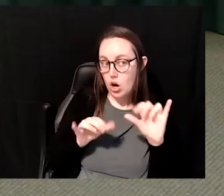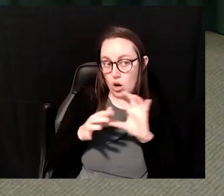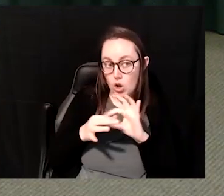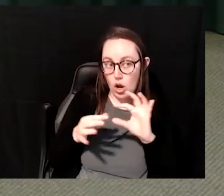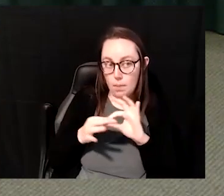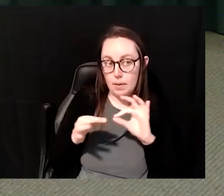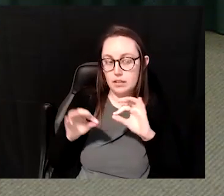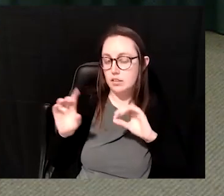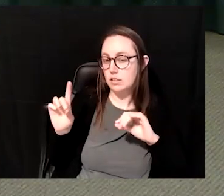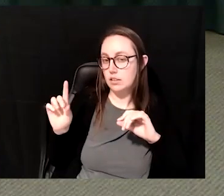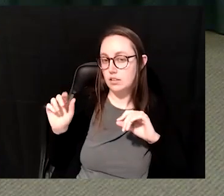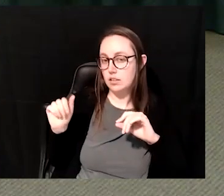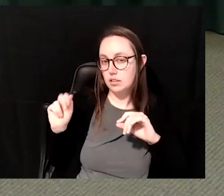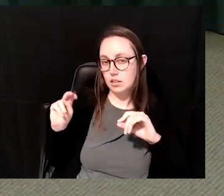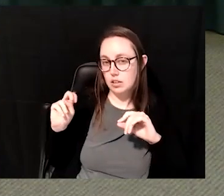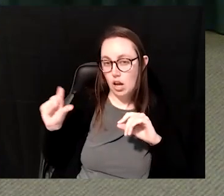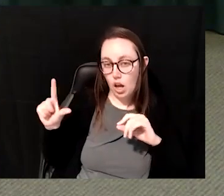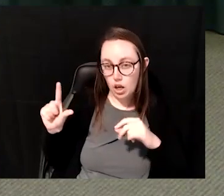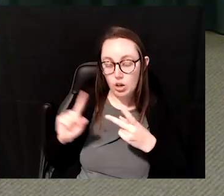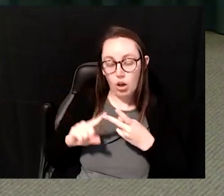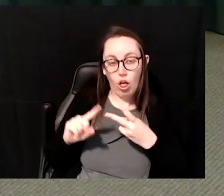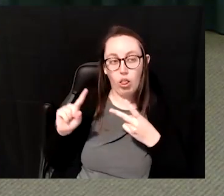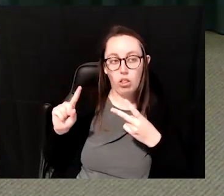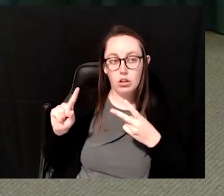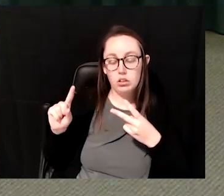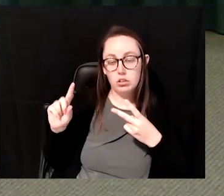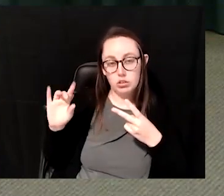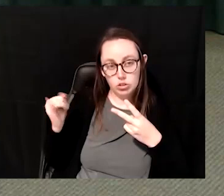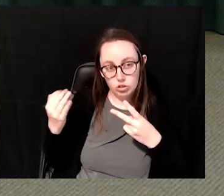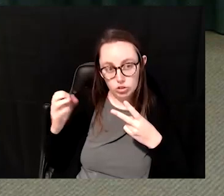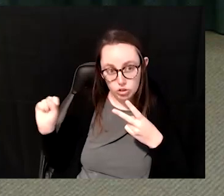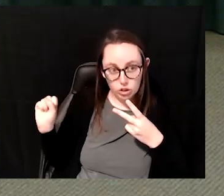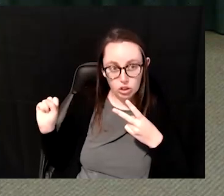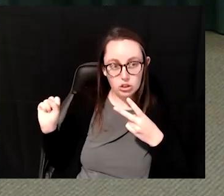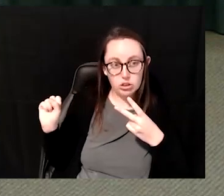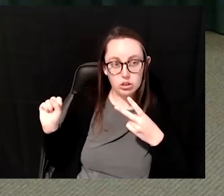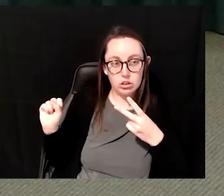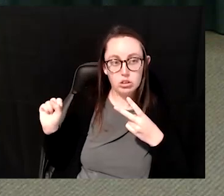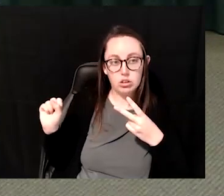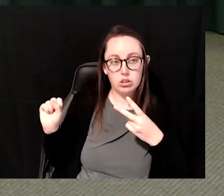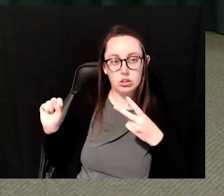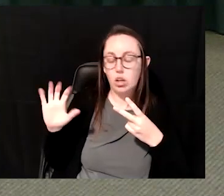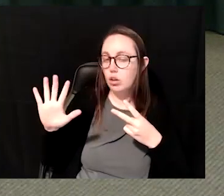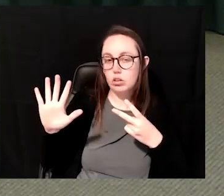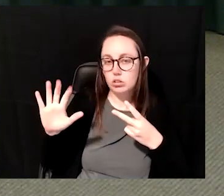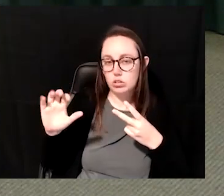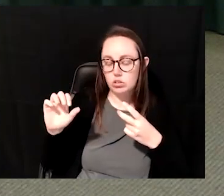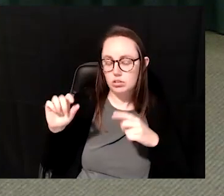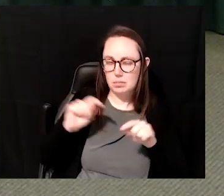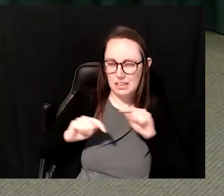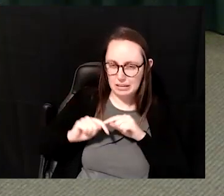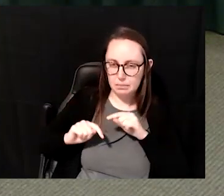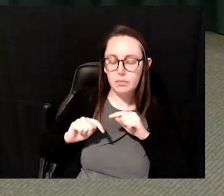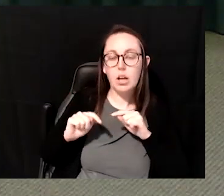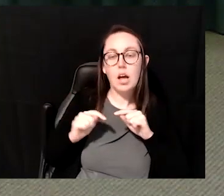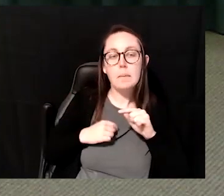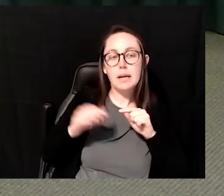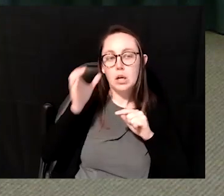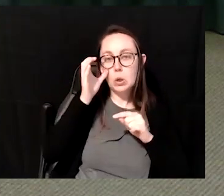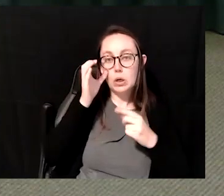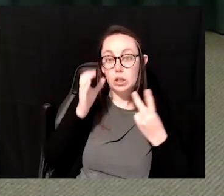wanting expertise to discuss this um one side from uh uh uh